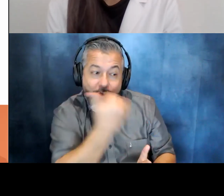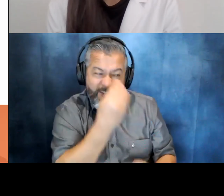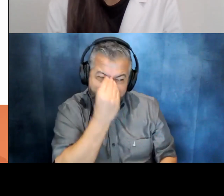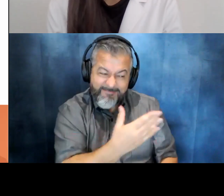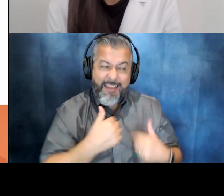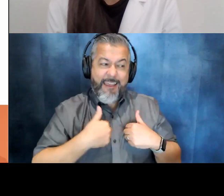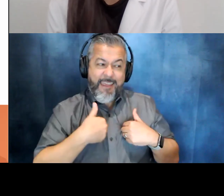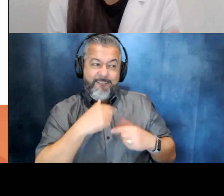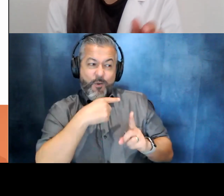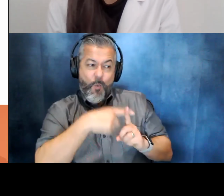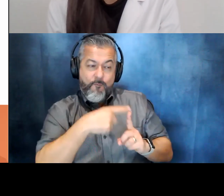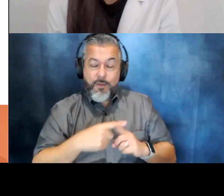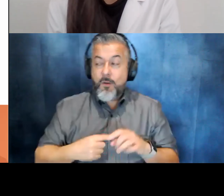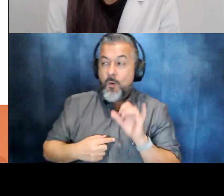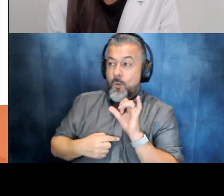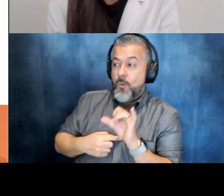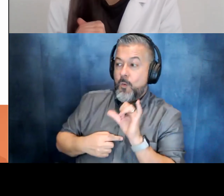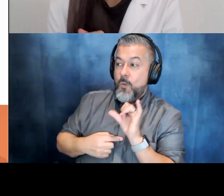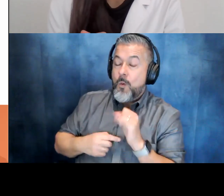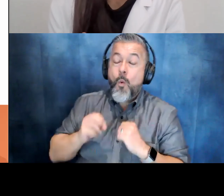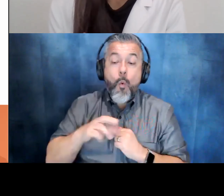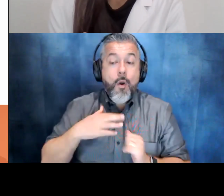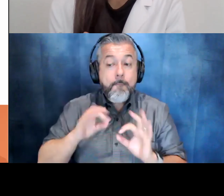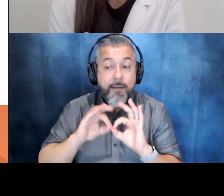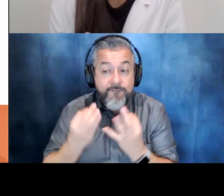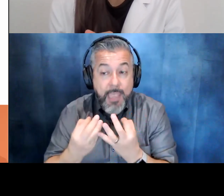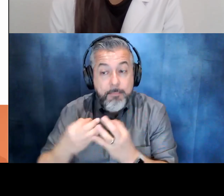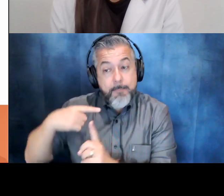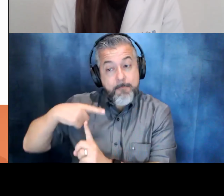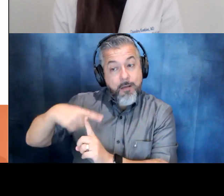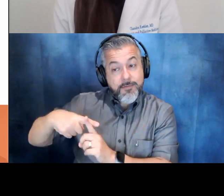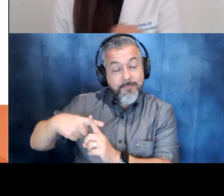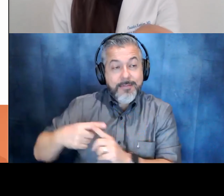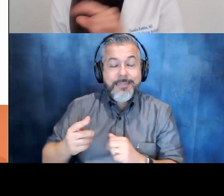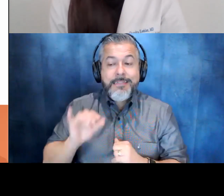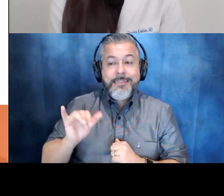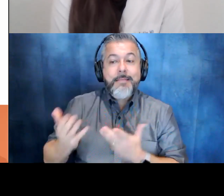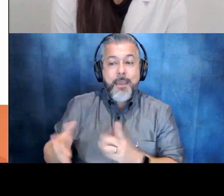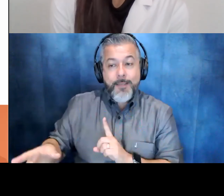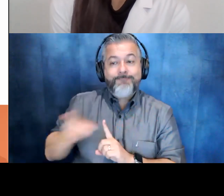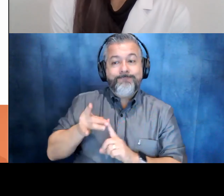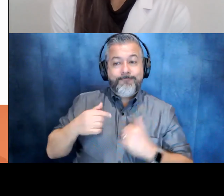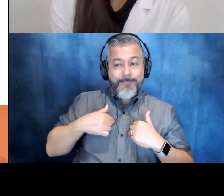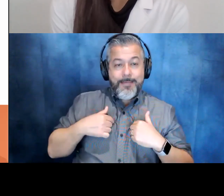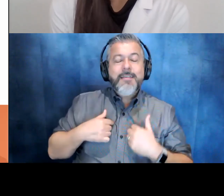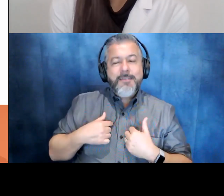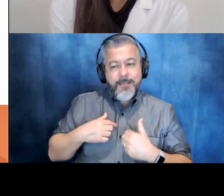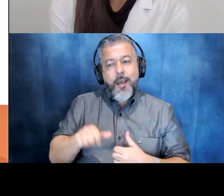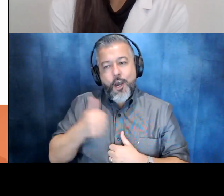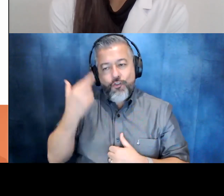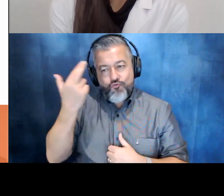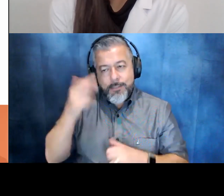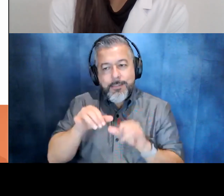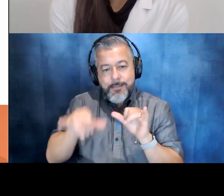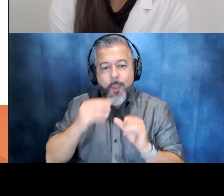diagnosed with COVID, you know, that would be a reason to stay home as well. And then looking at this last one, persons with